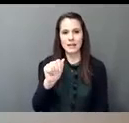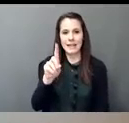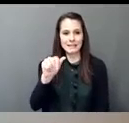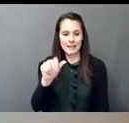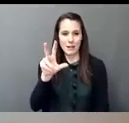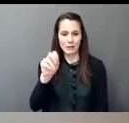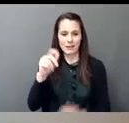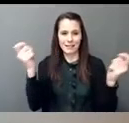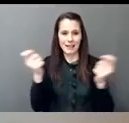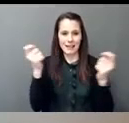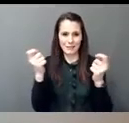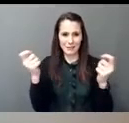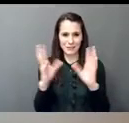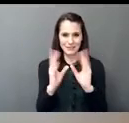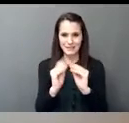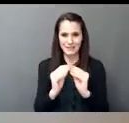Series.